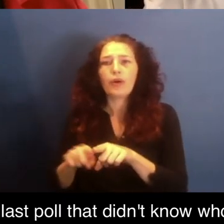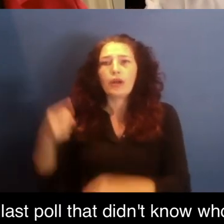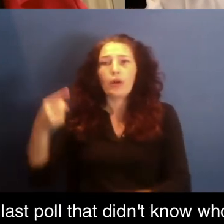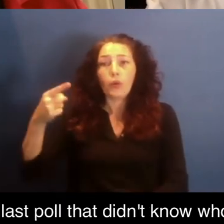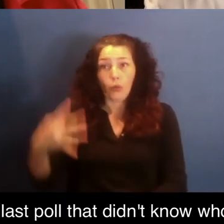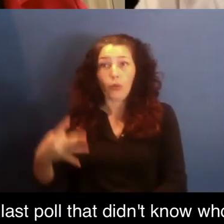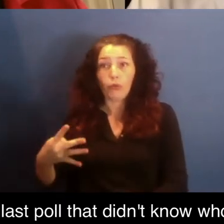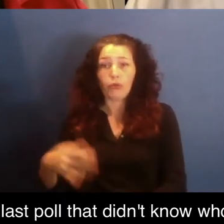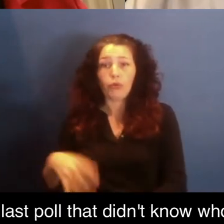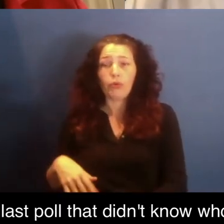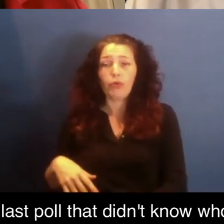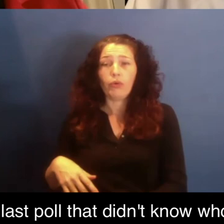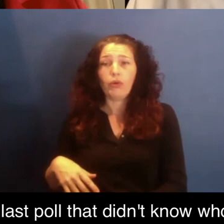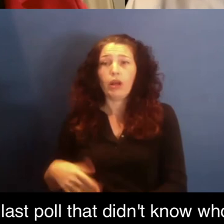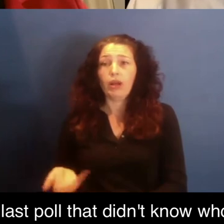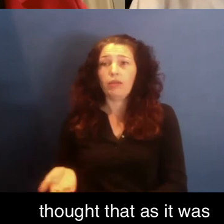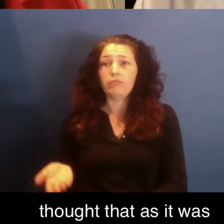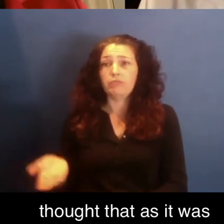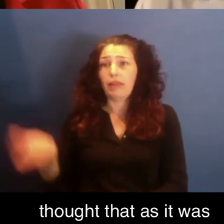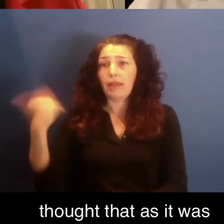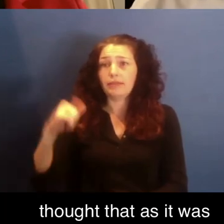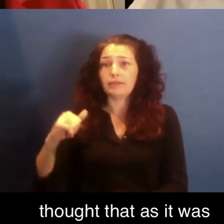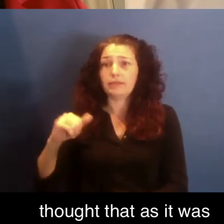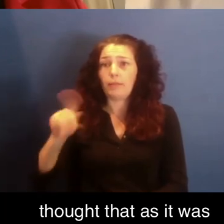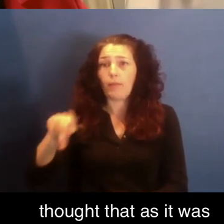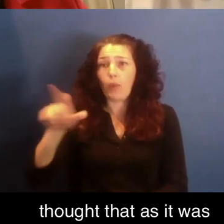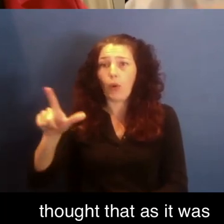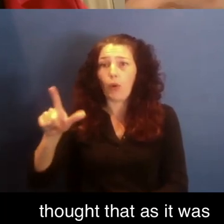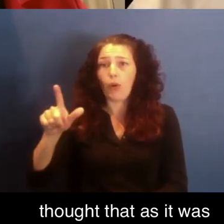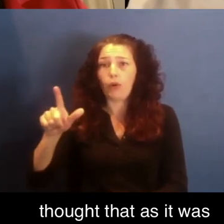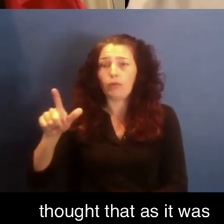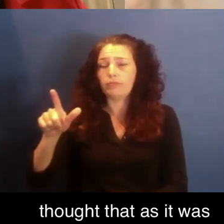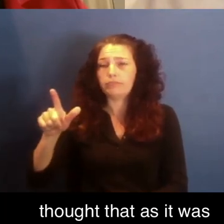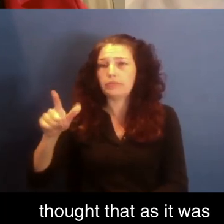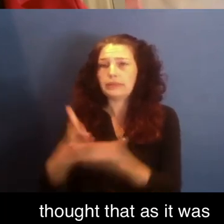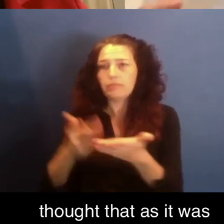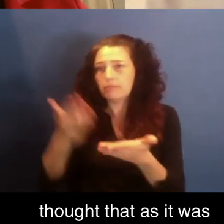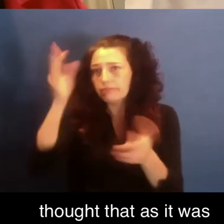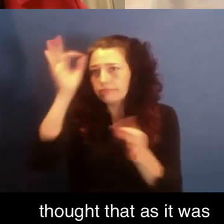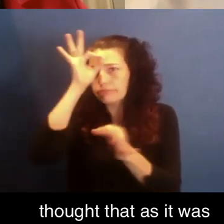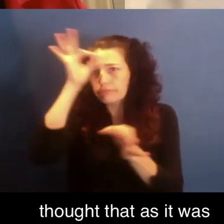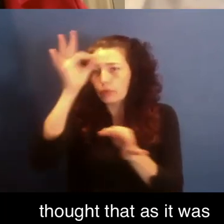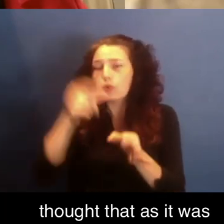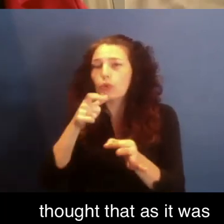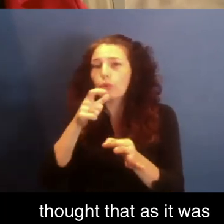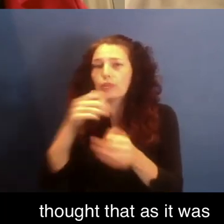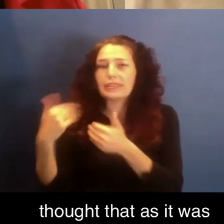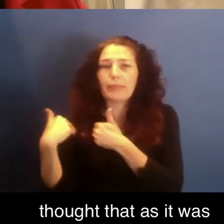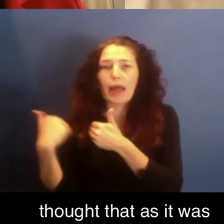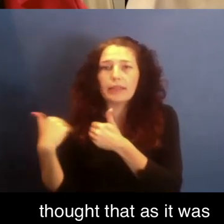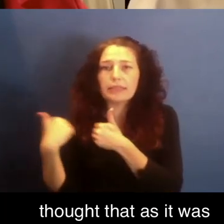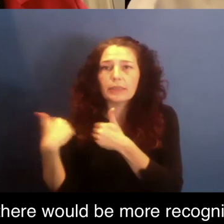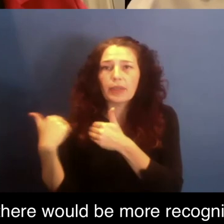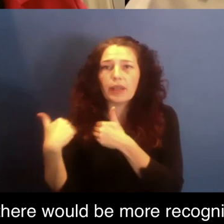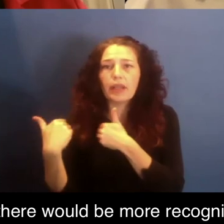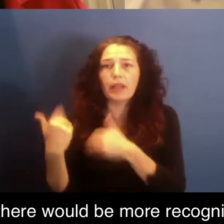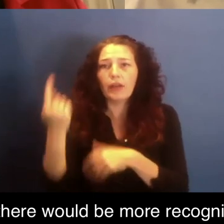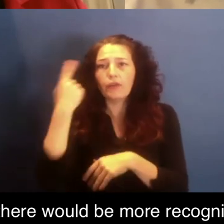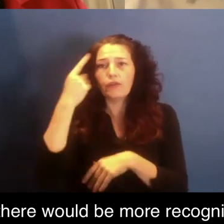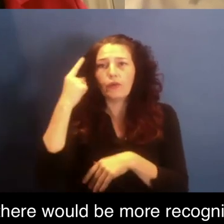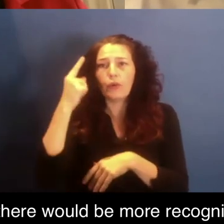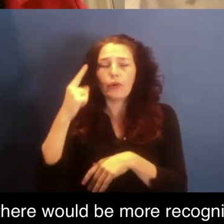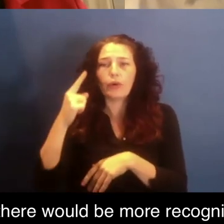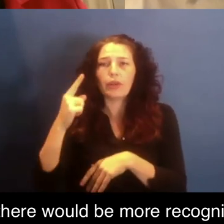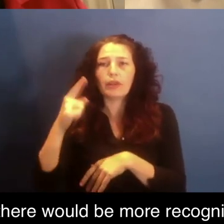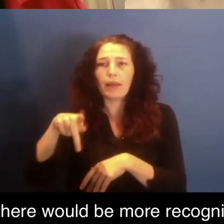didn't know who's responsible for the rescue package. I thought that would, as, as the, uh, it was administered, I thought, you know, I thought there